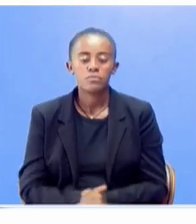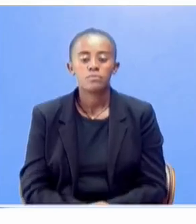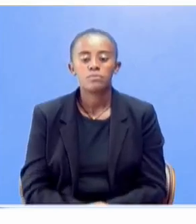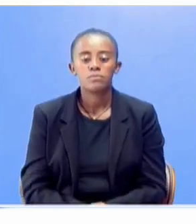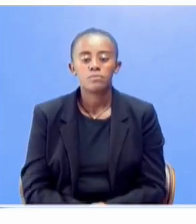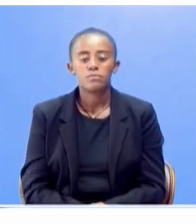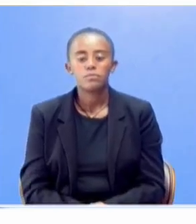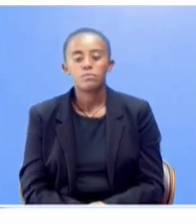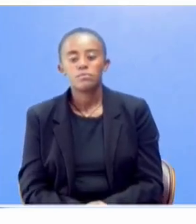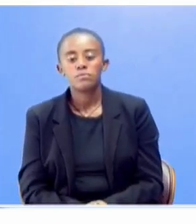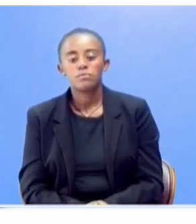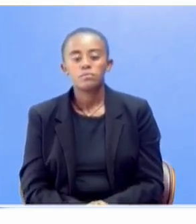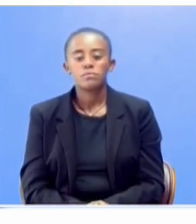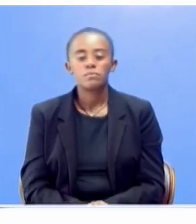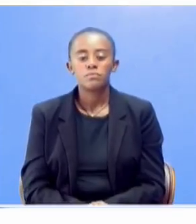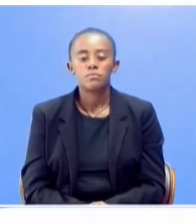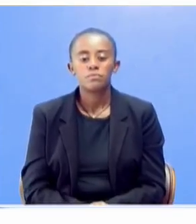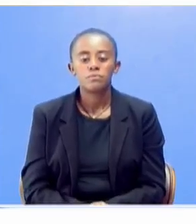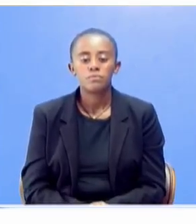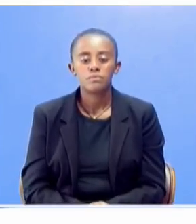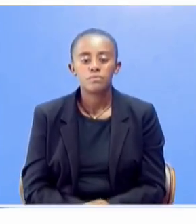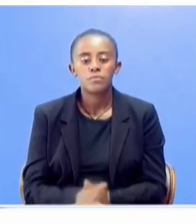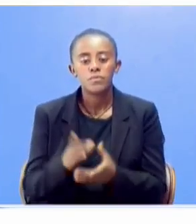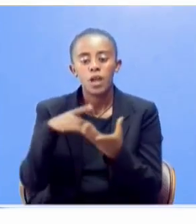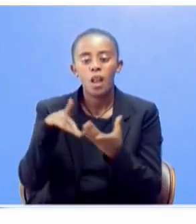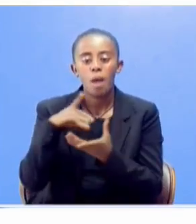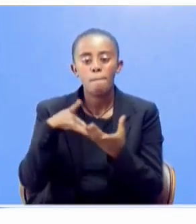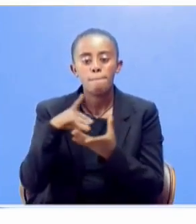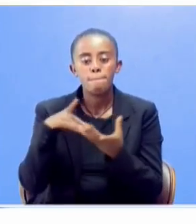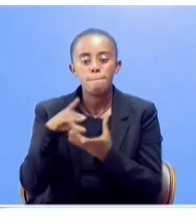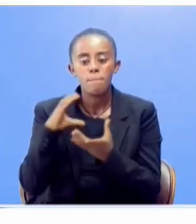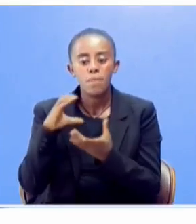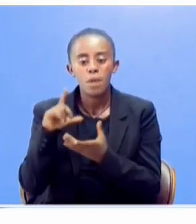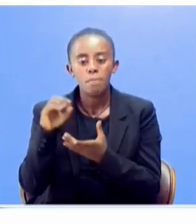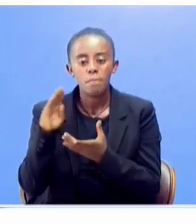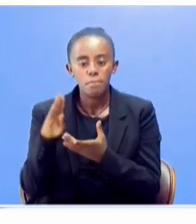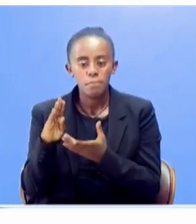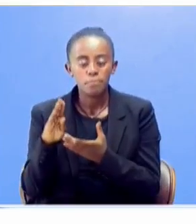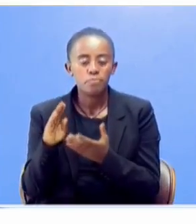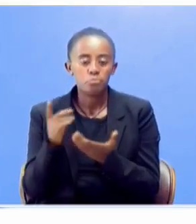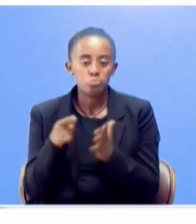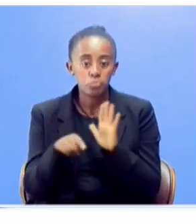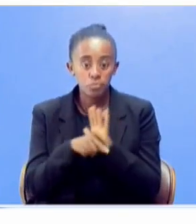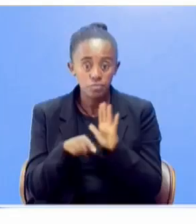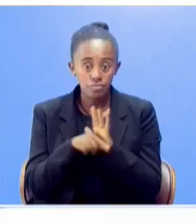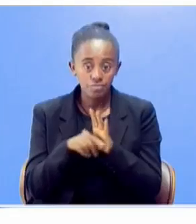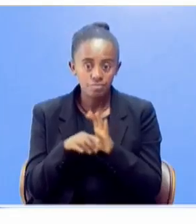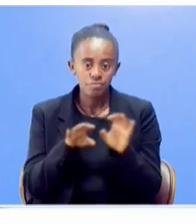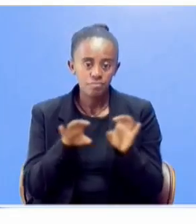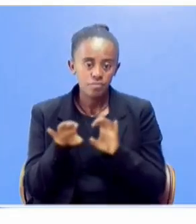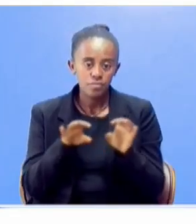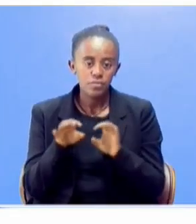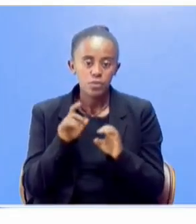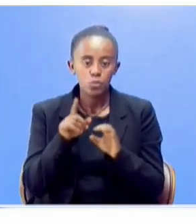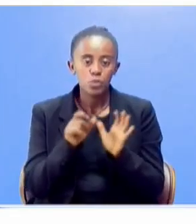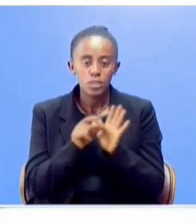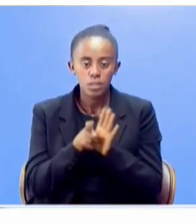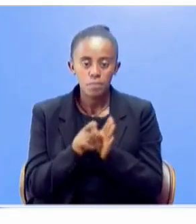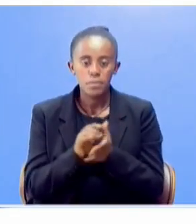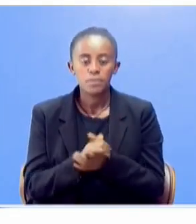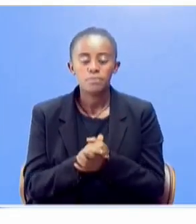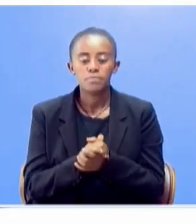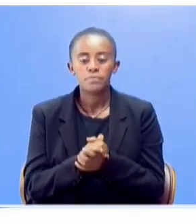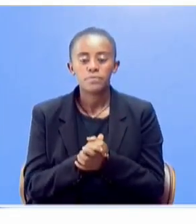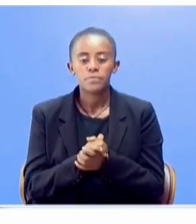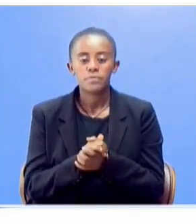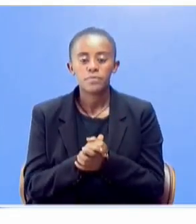let's say the club. They had left the club. And then to make it negative, this one is your example, all right? They